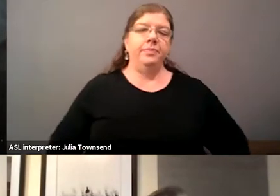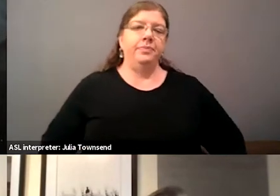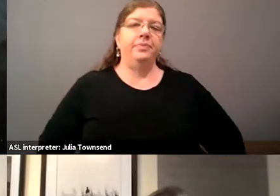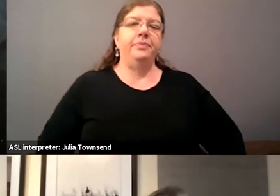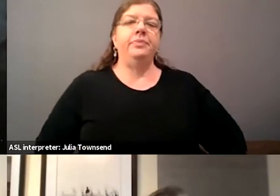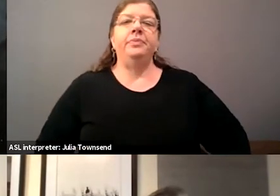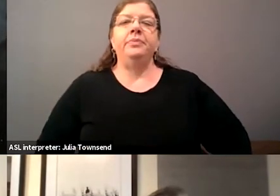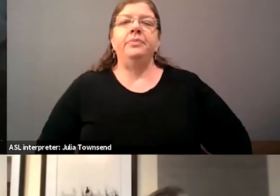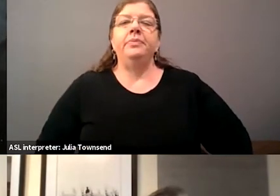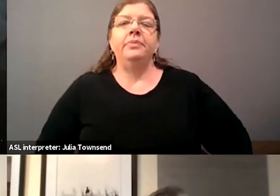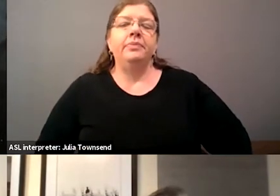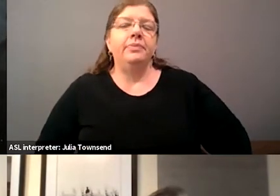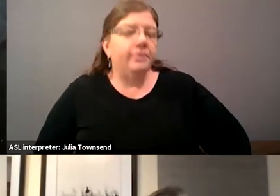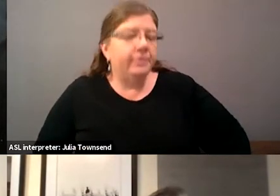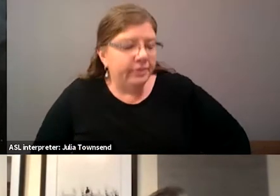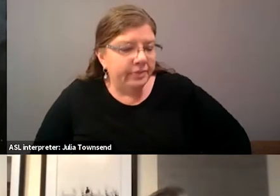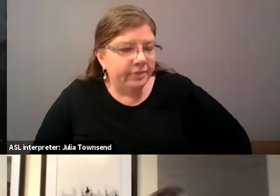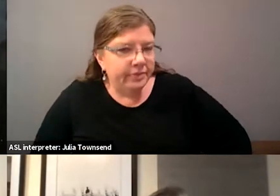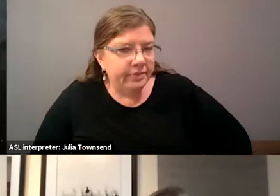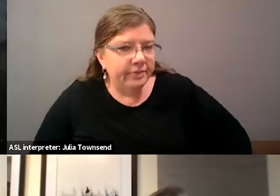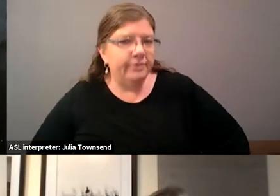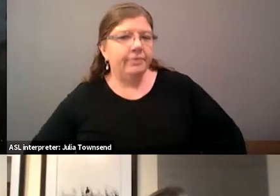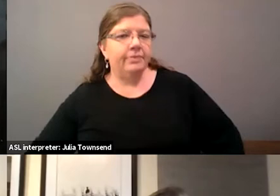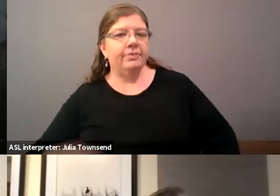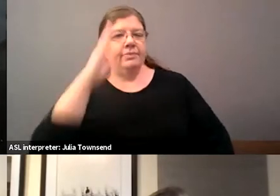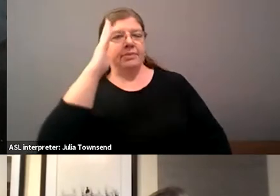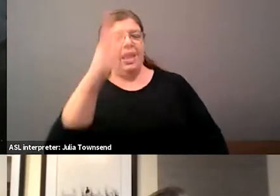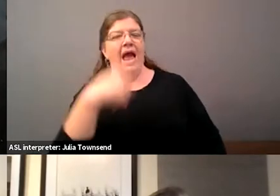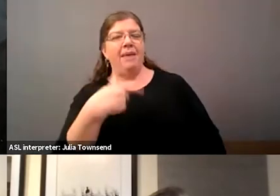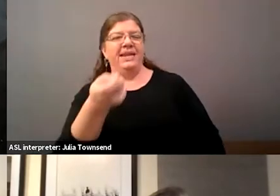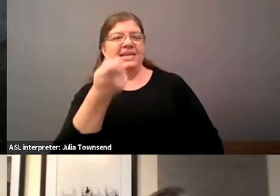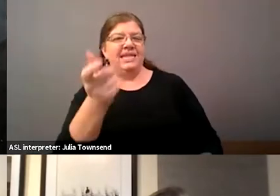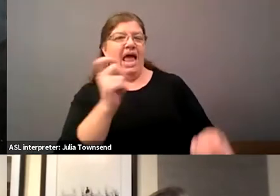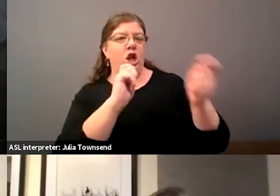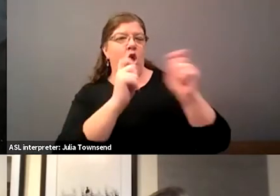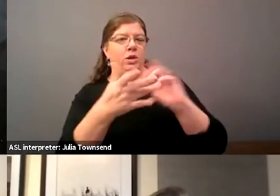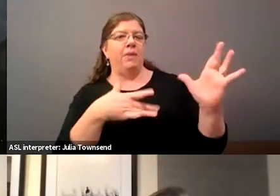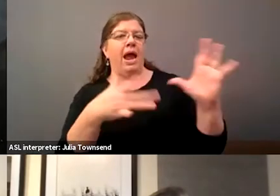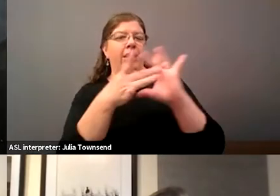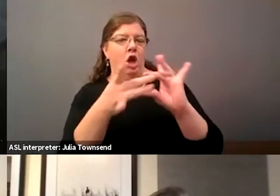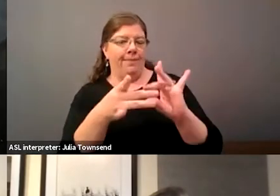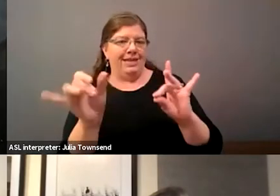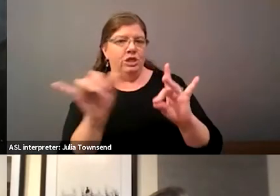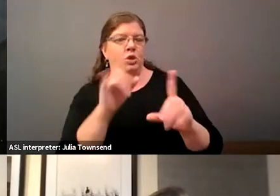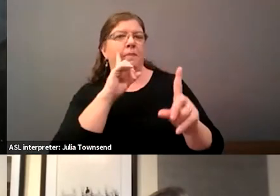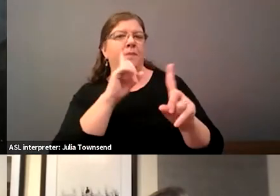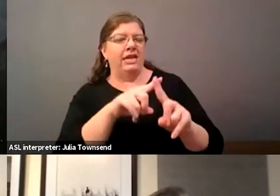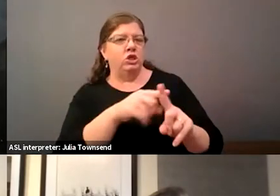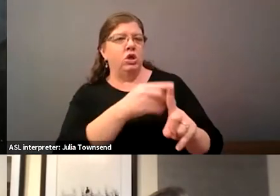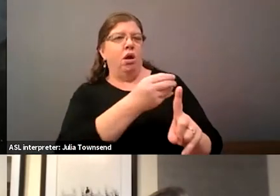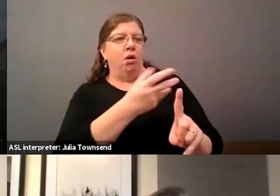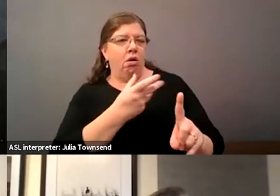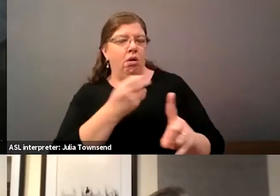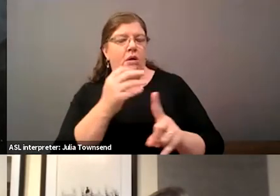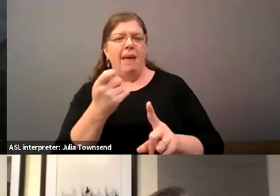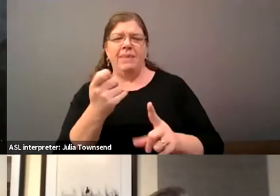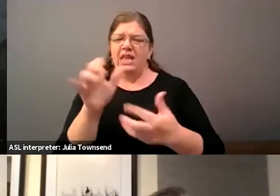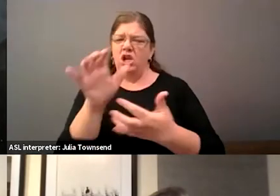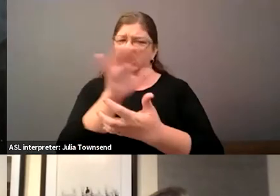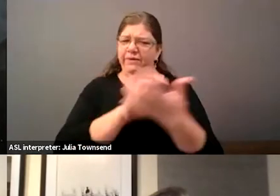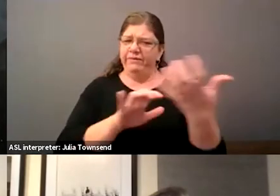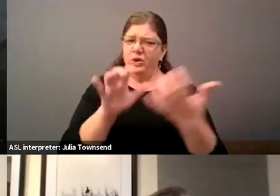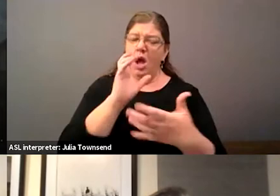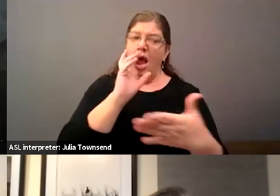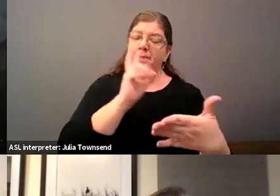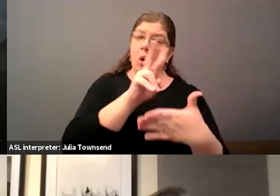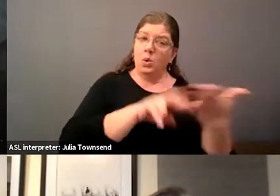hi um i'm going to slightly alter my comments as well just based on a couple of things i am confused so i'm going to read what i've